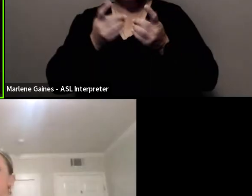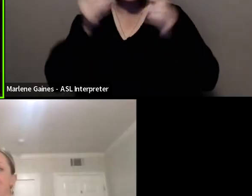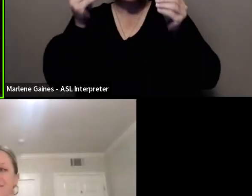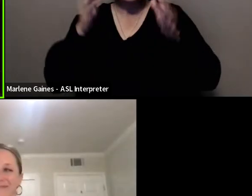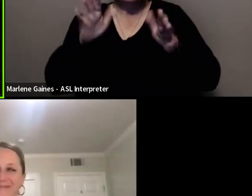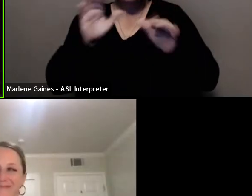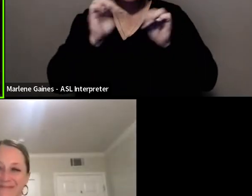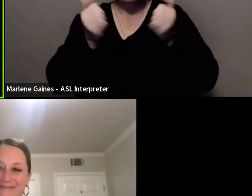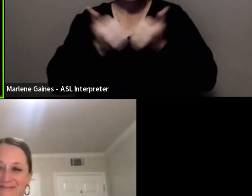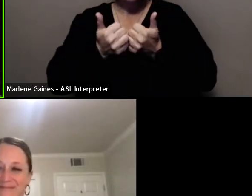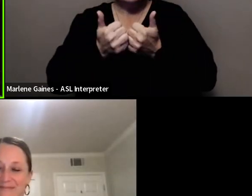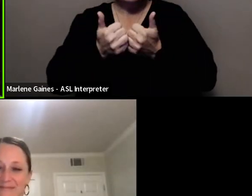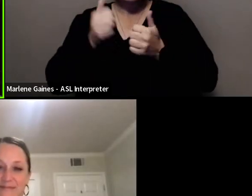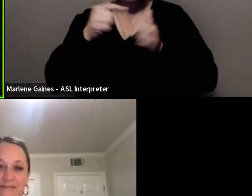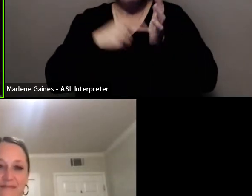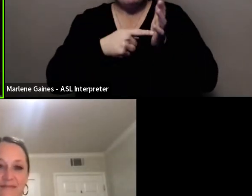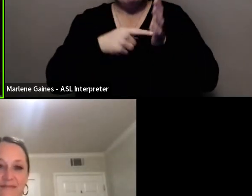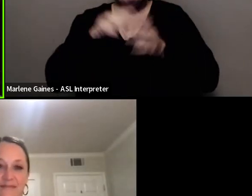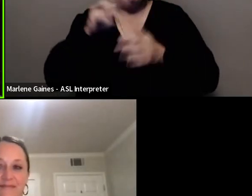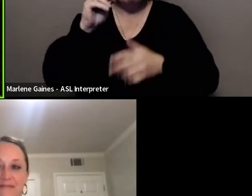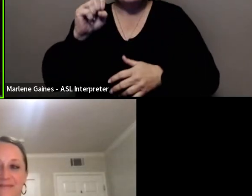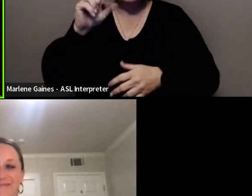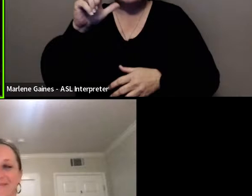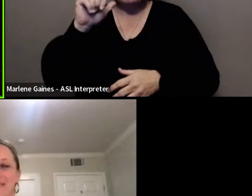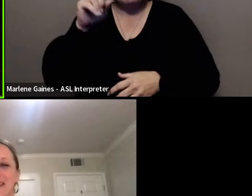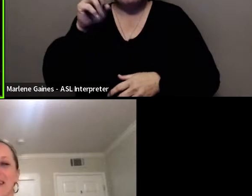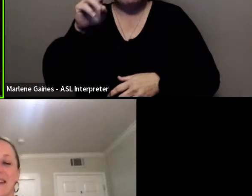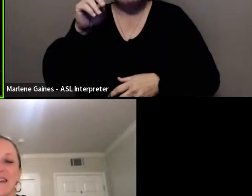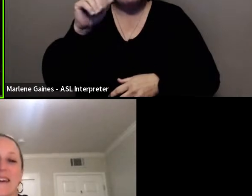Teachers Association rep, Ms. Lauderdale.